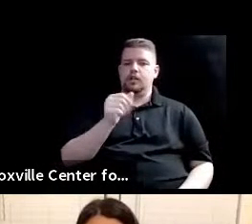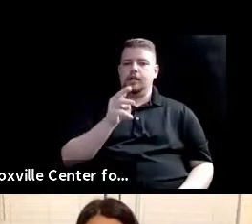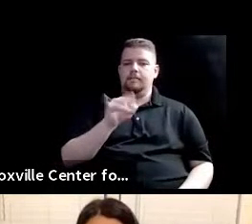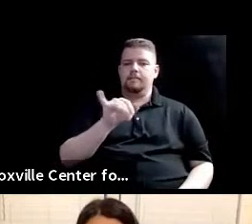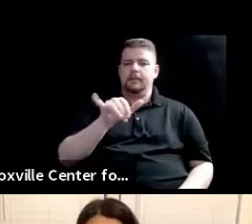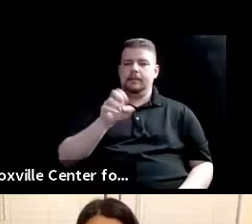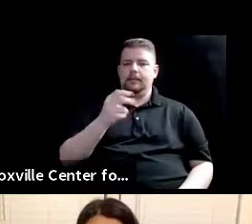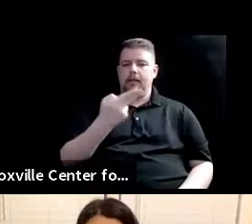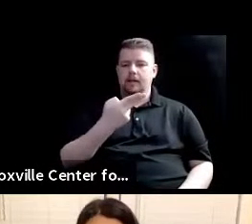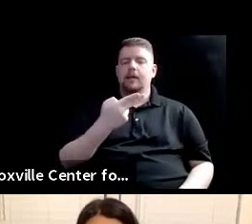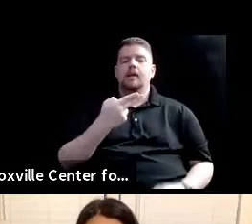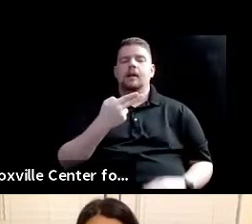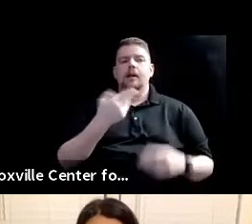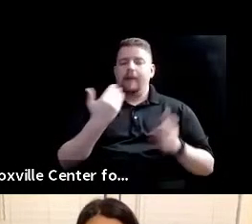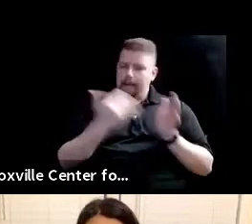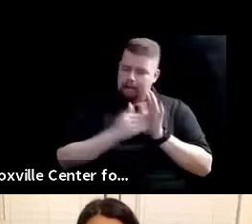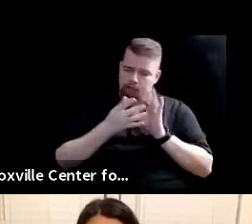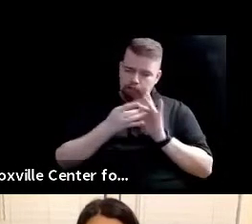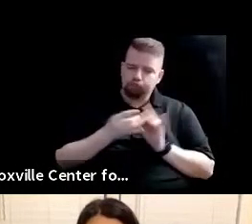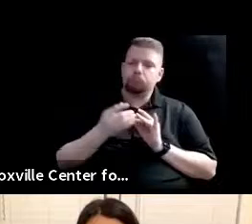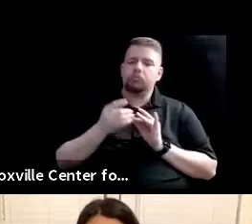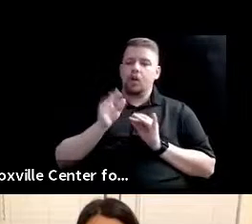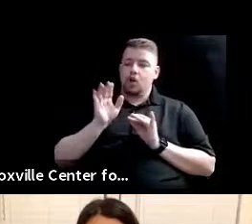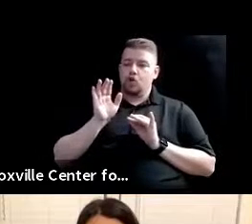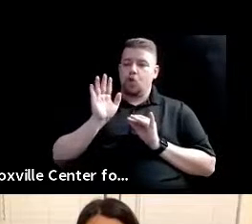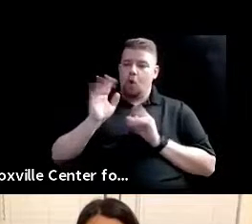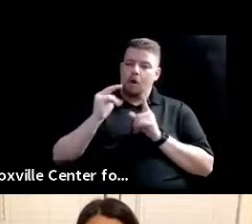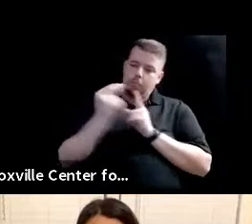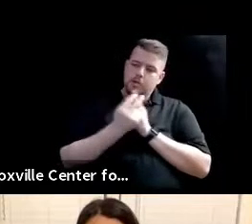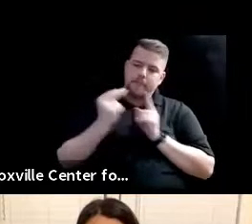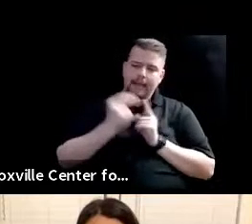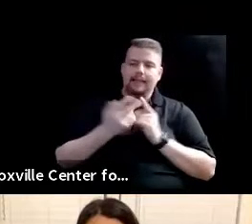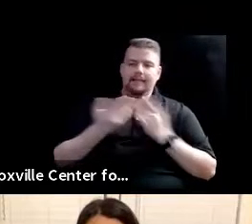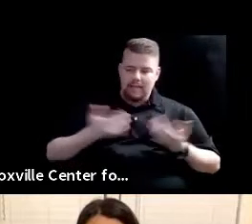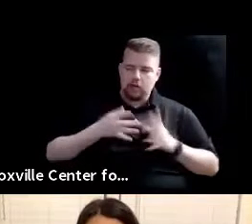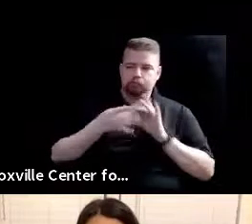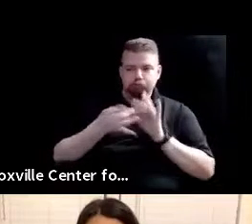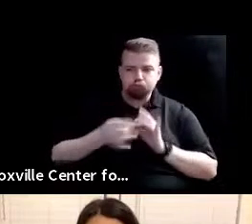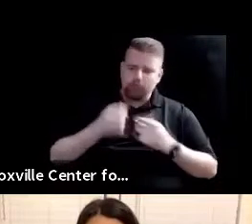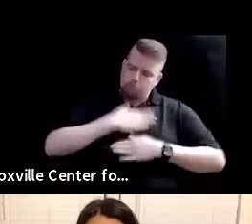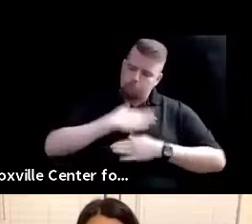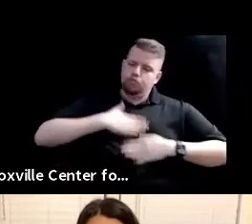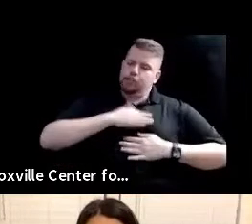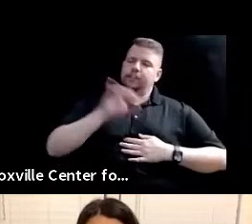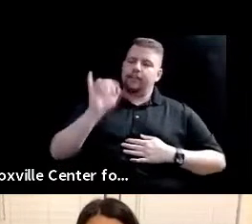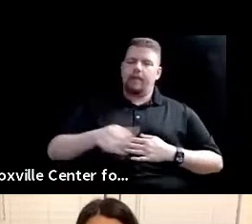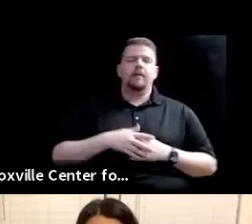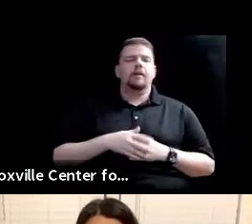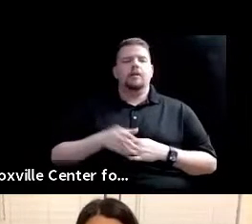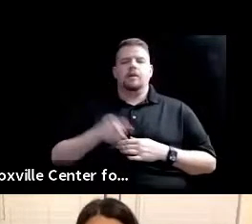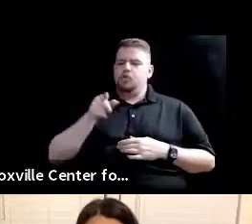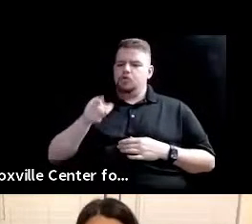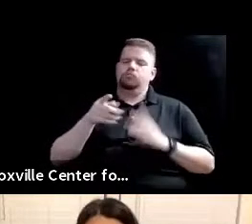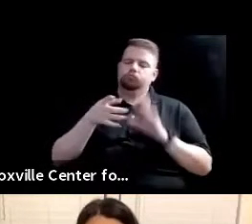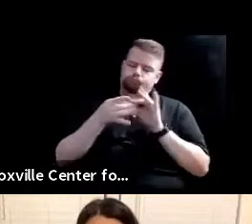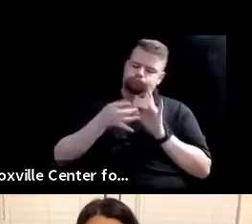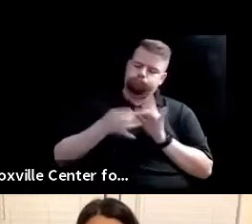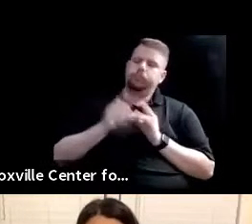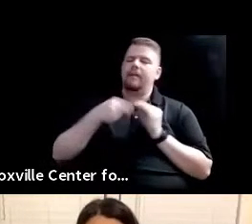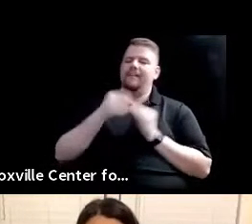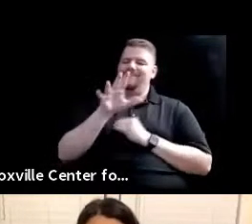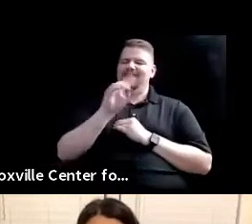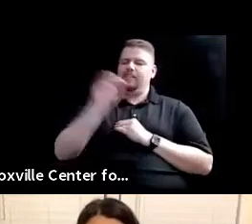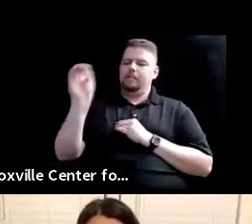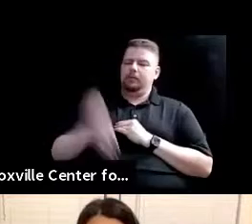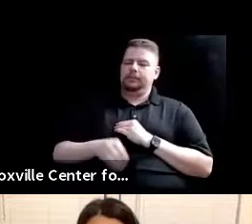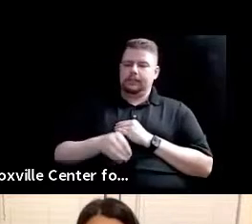that I appreciate you being here and your perspective. Going back to your original comments about the